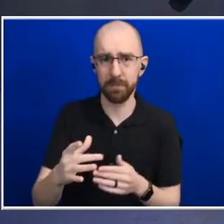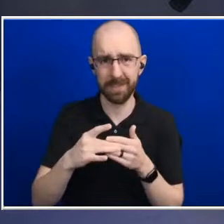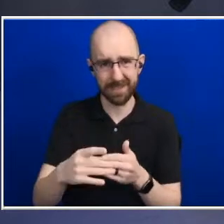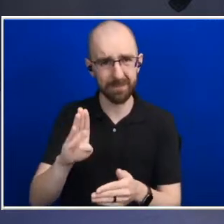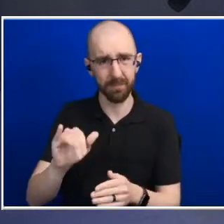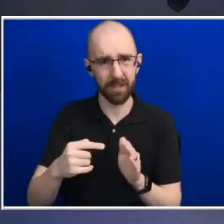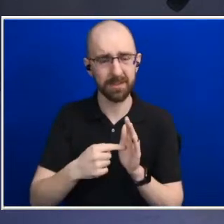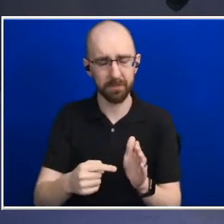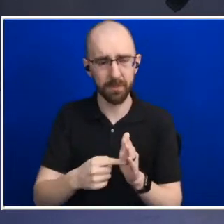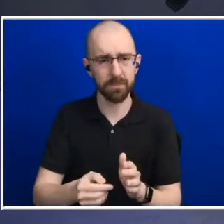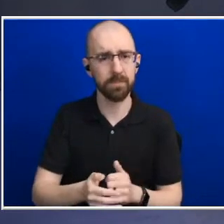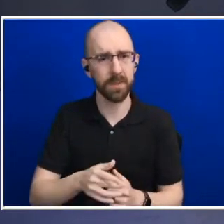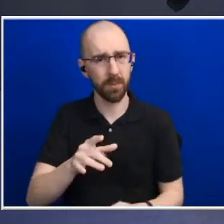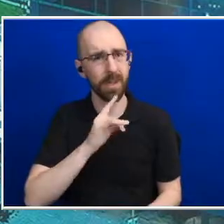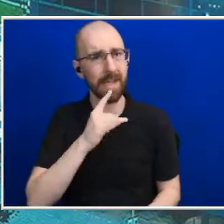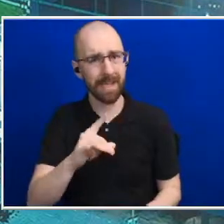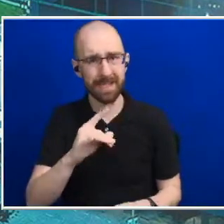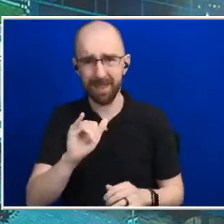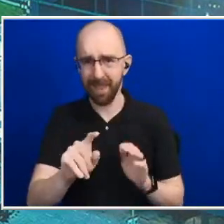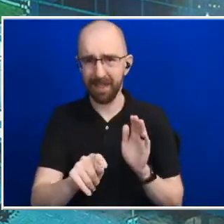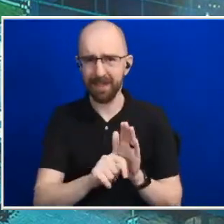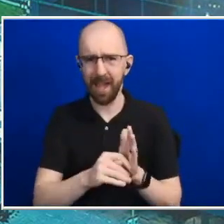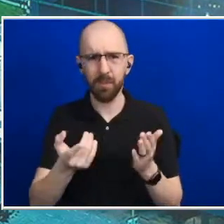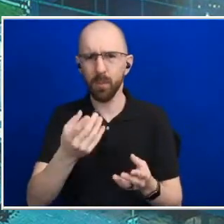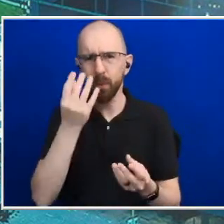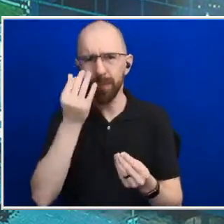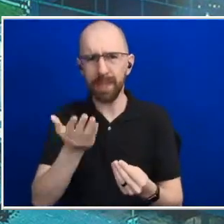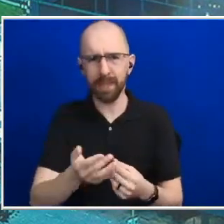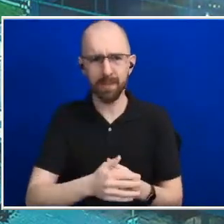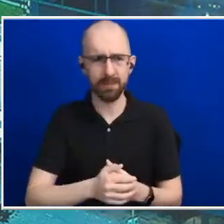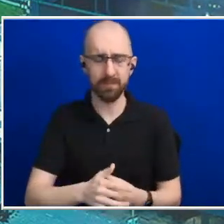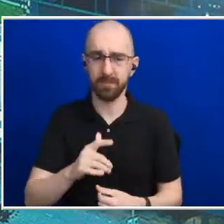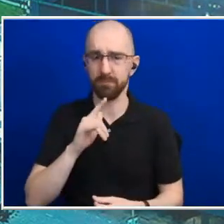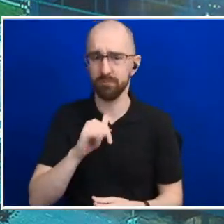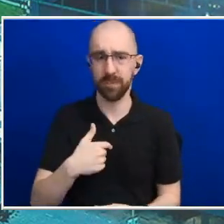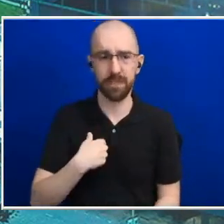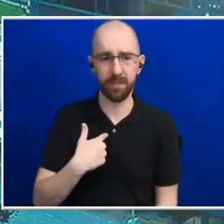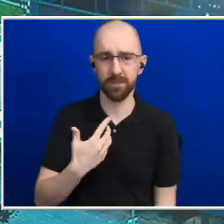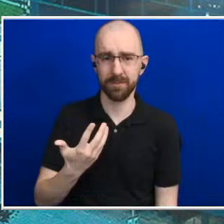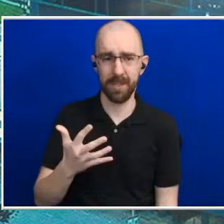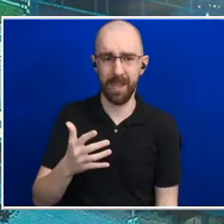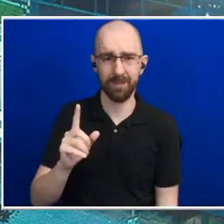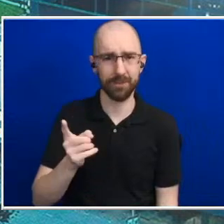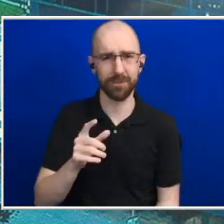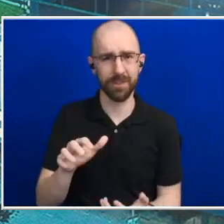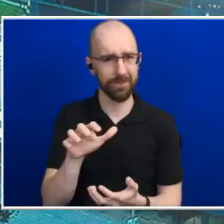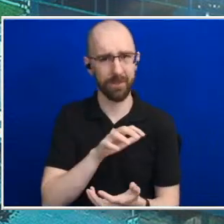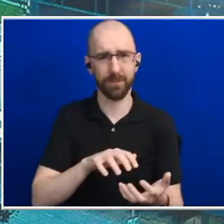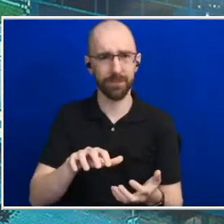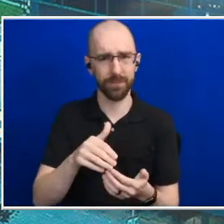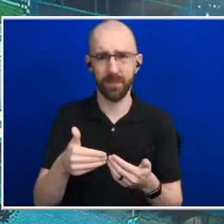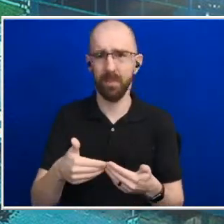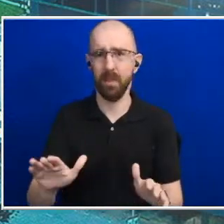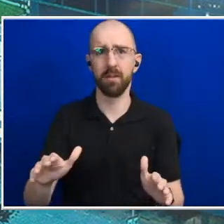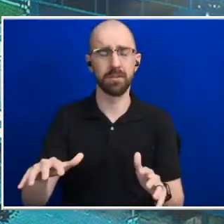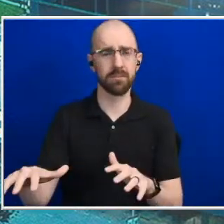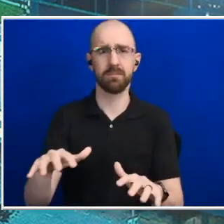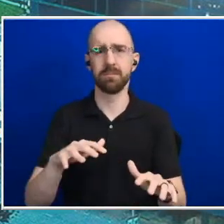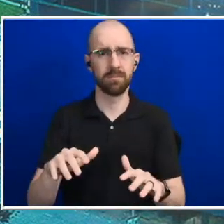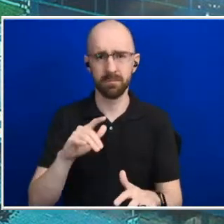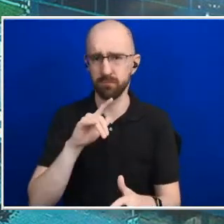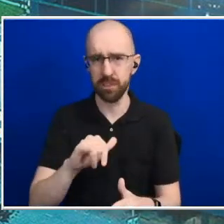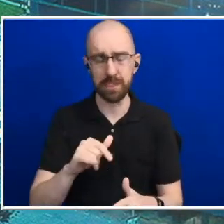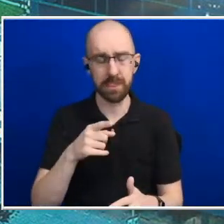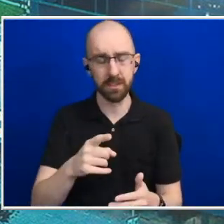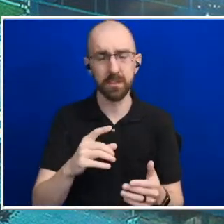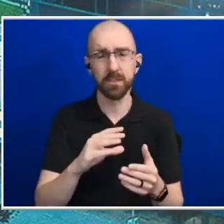was going through your mind at the time? Really, I was kind of just confused and lost, really. They said, you have cancer,